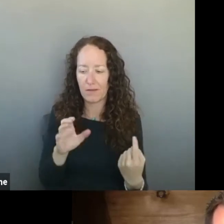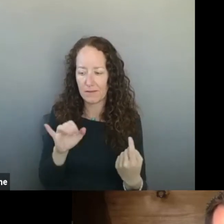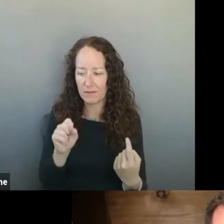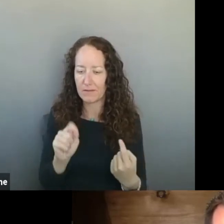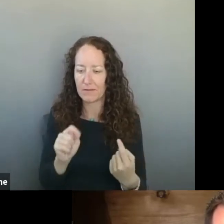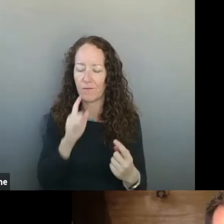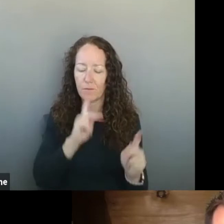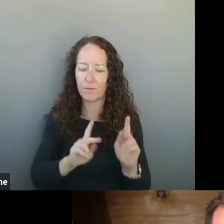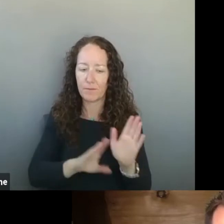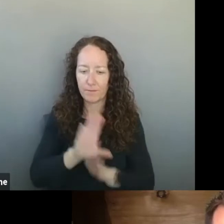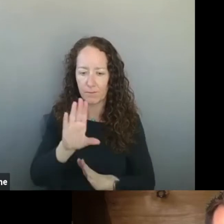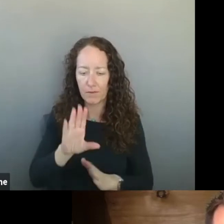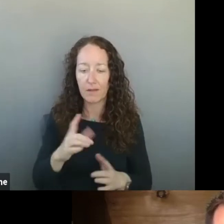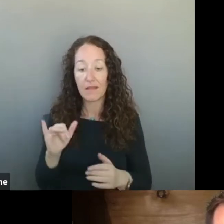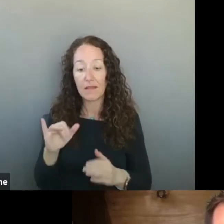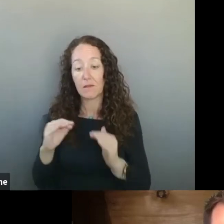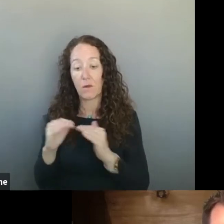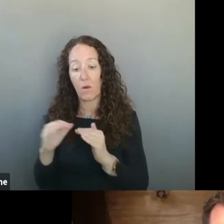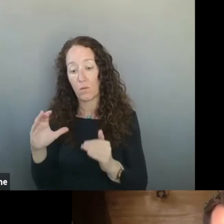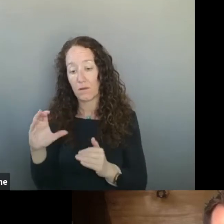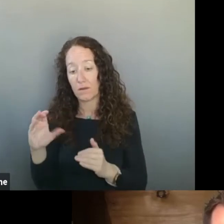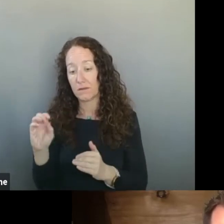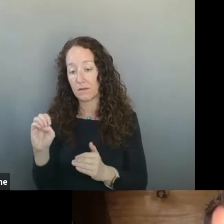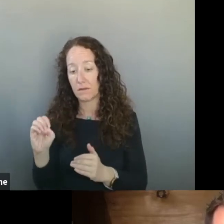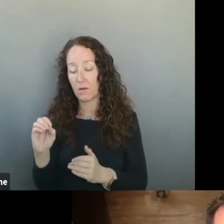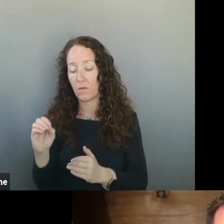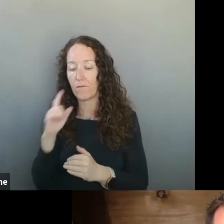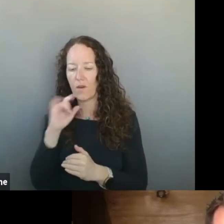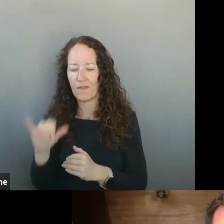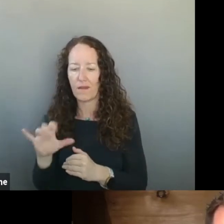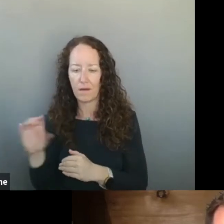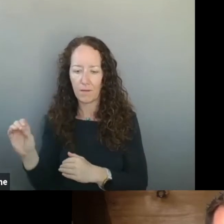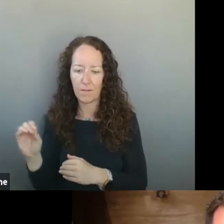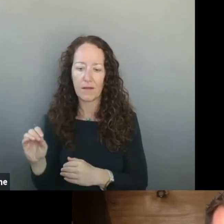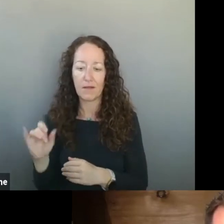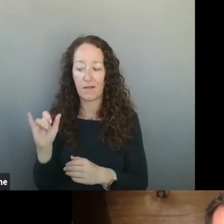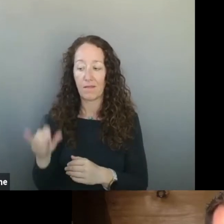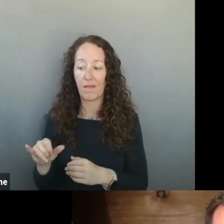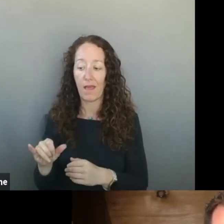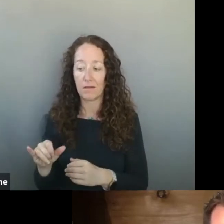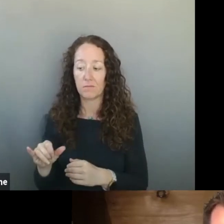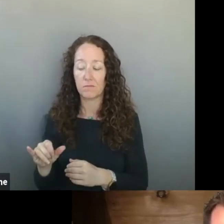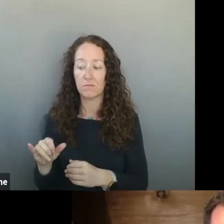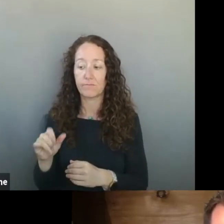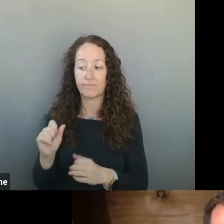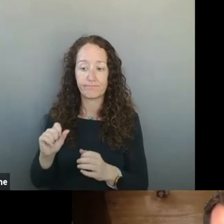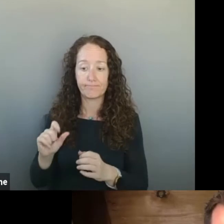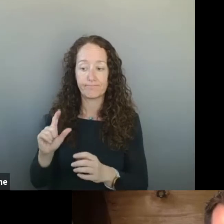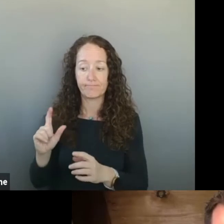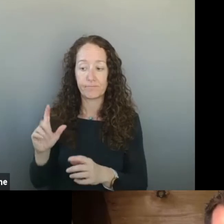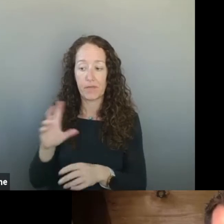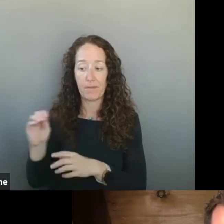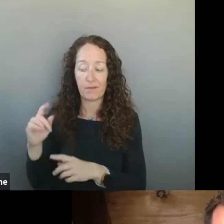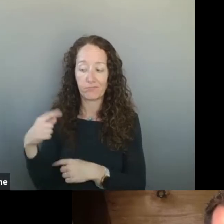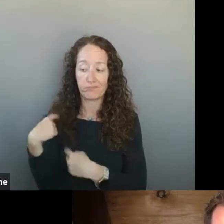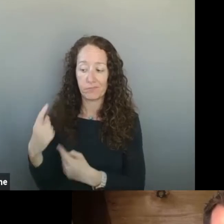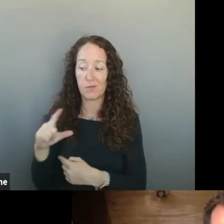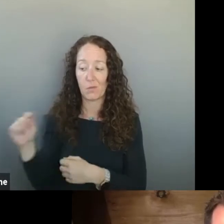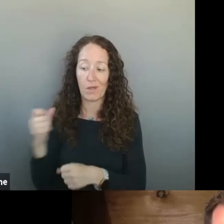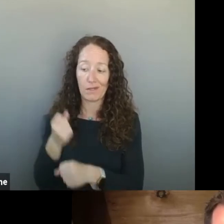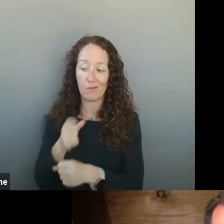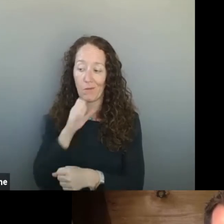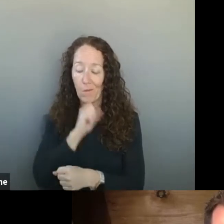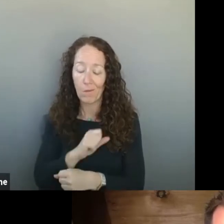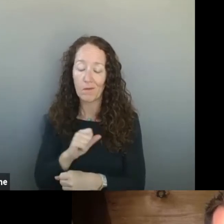nonprofit Fractured Atlas, a 20-year-old organization that in 2013 committed to becoming anti-racist and